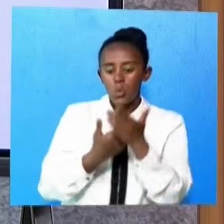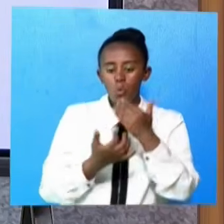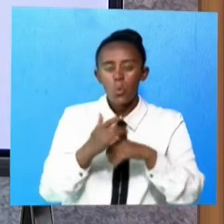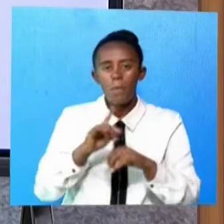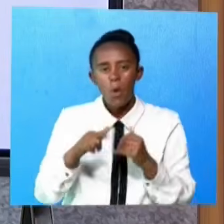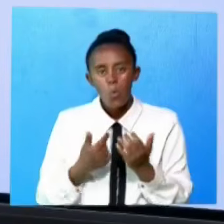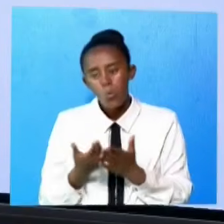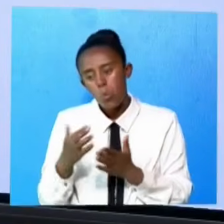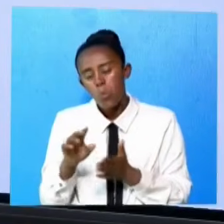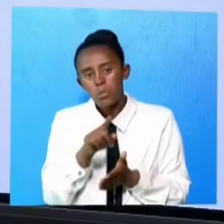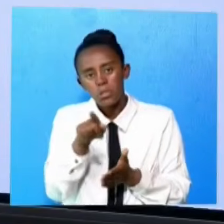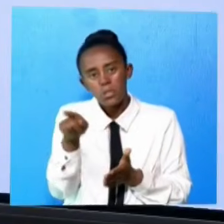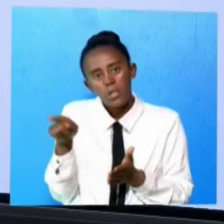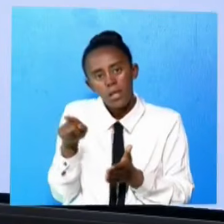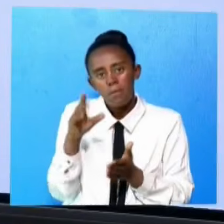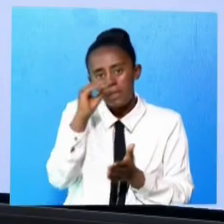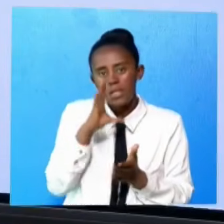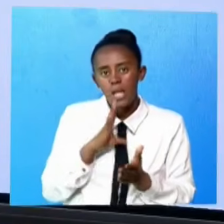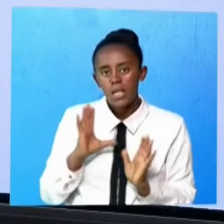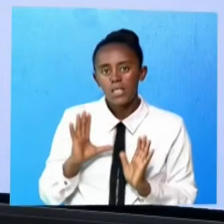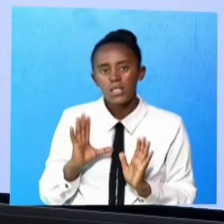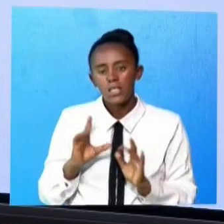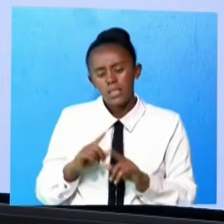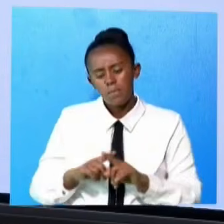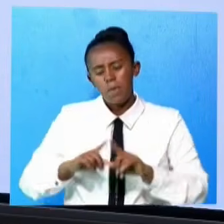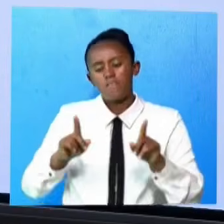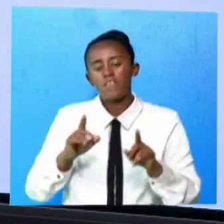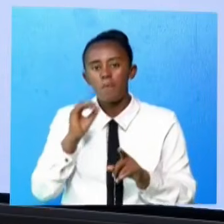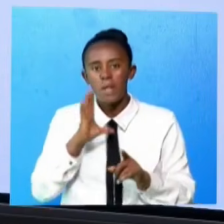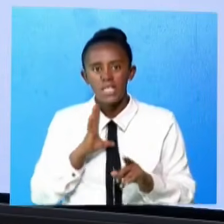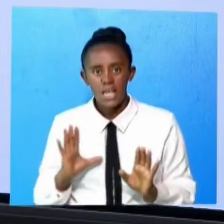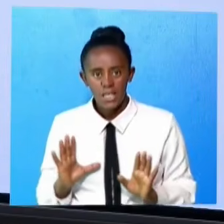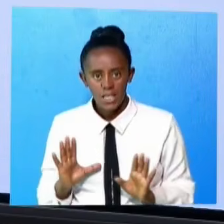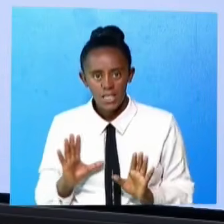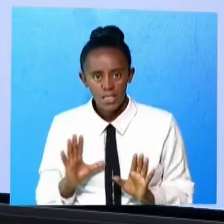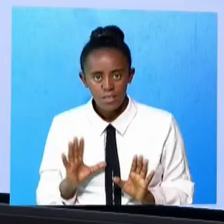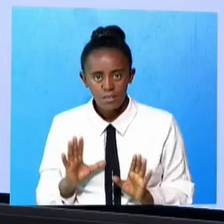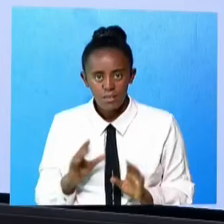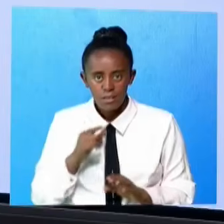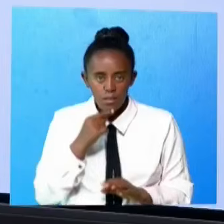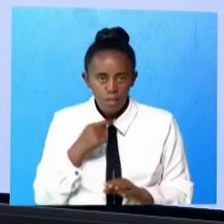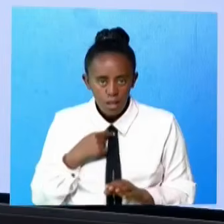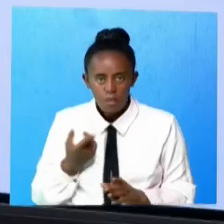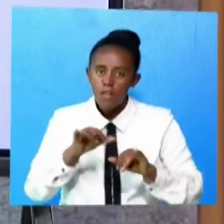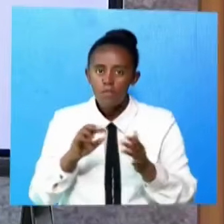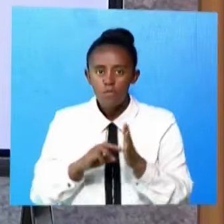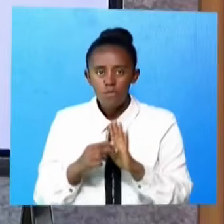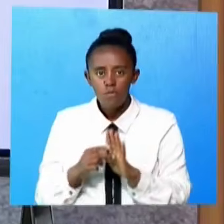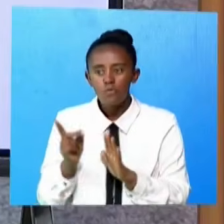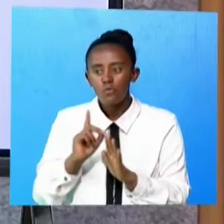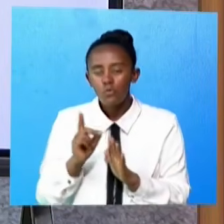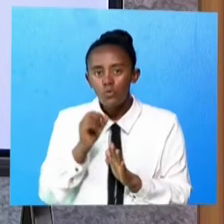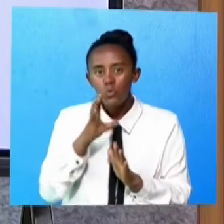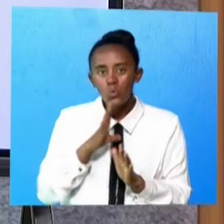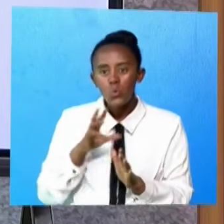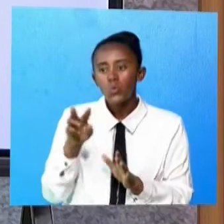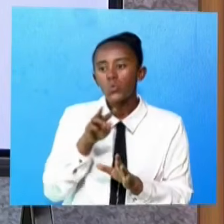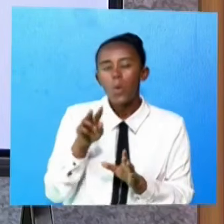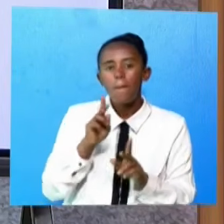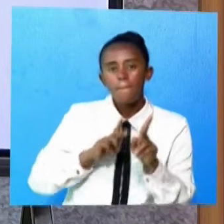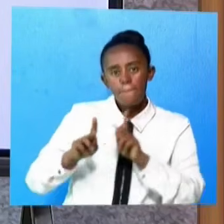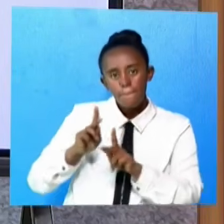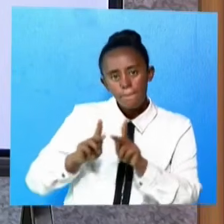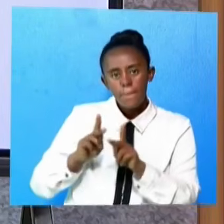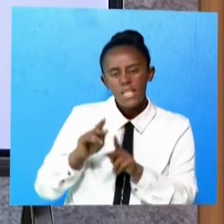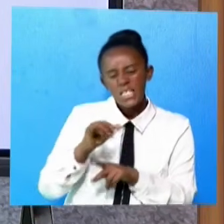or that person, on a specific person. That's why so as to tell about the similarity of those two people, since they